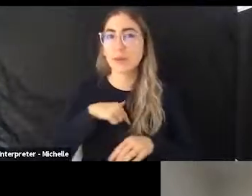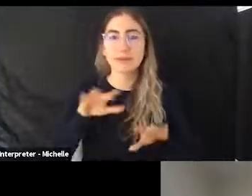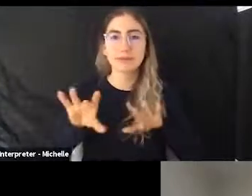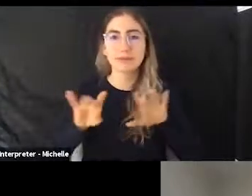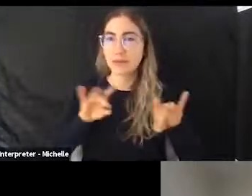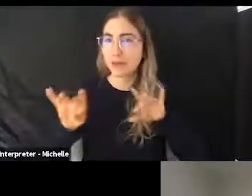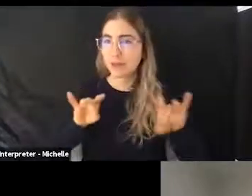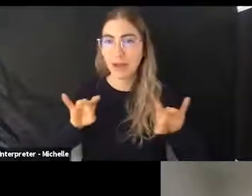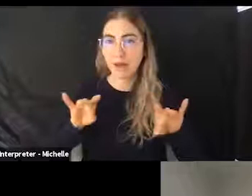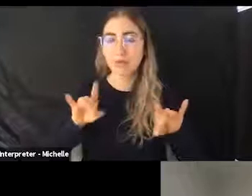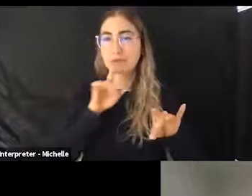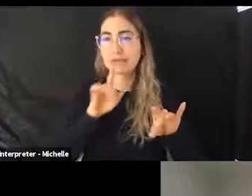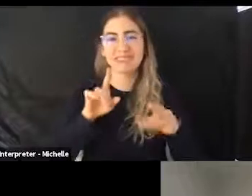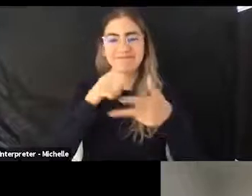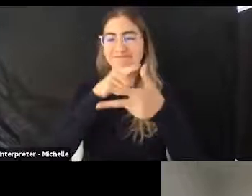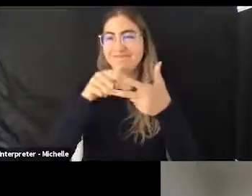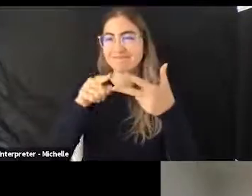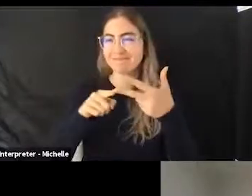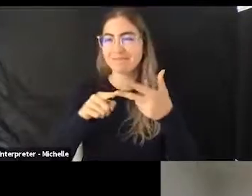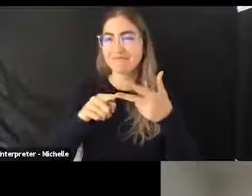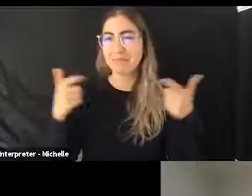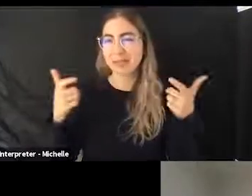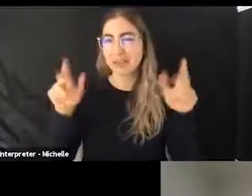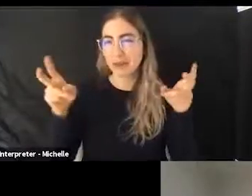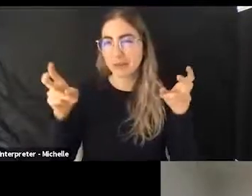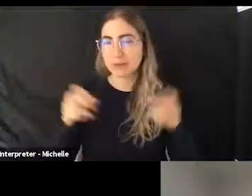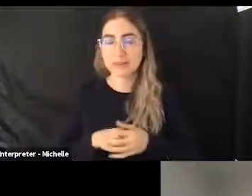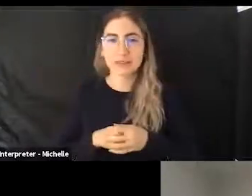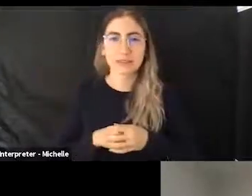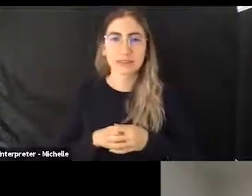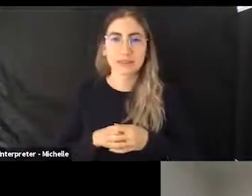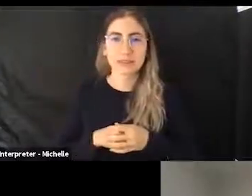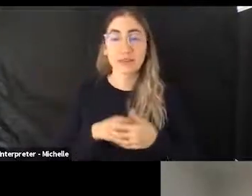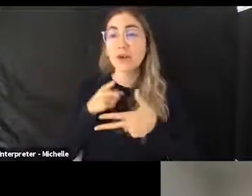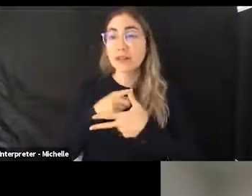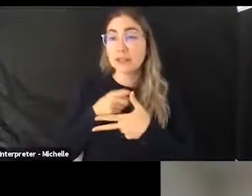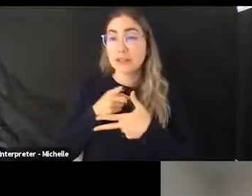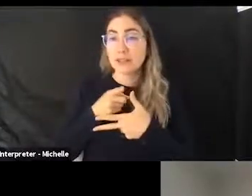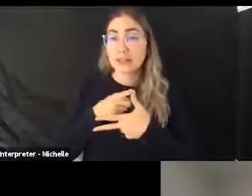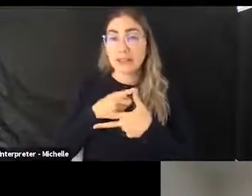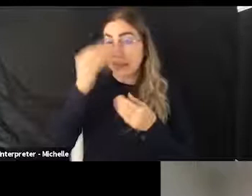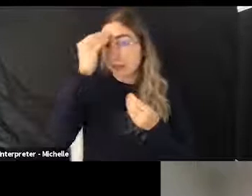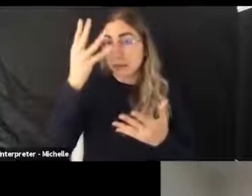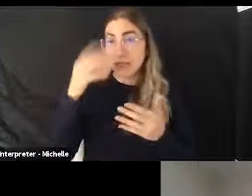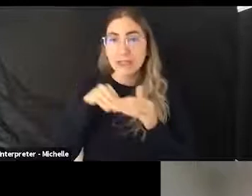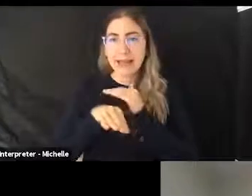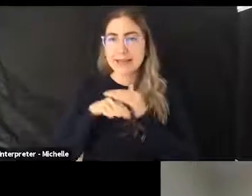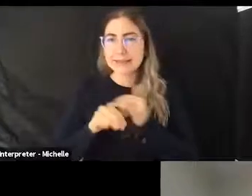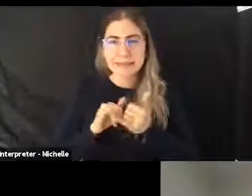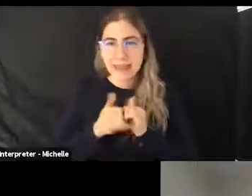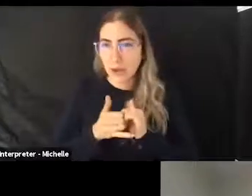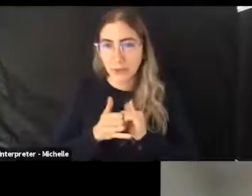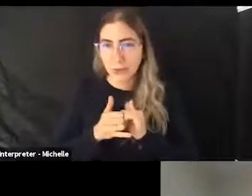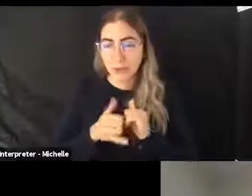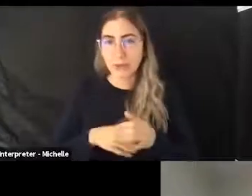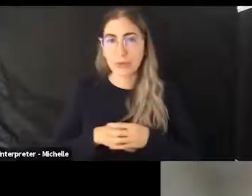across these three major topics. So first of all, how is information accessed about COVID-19?